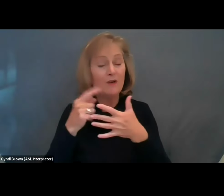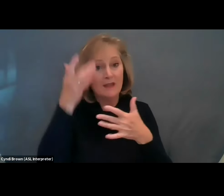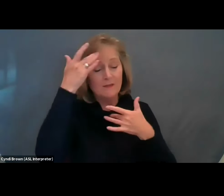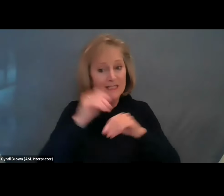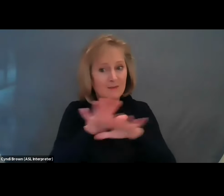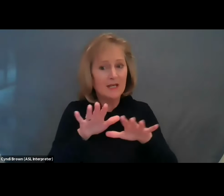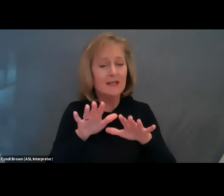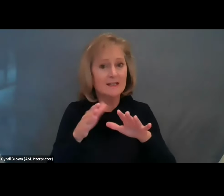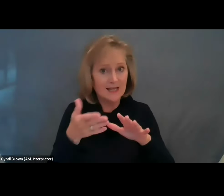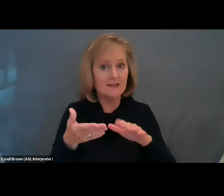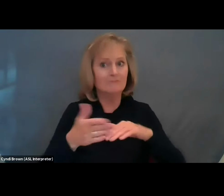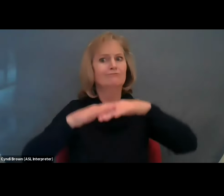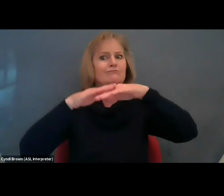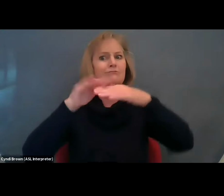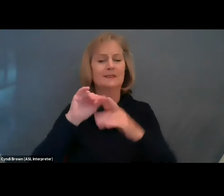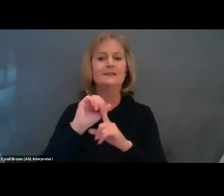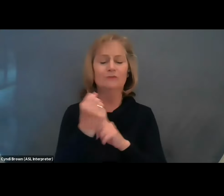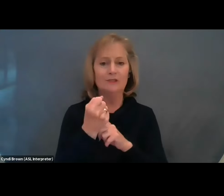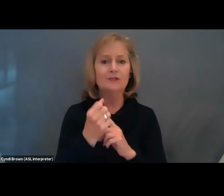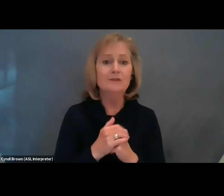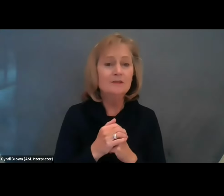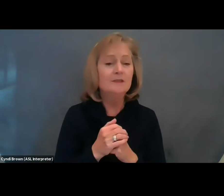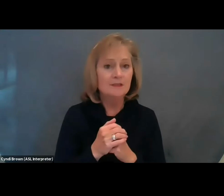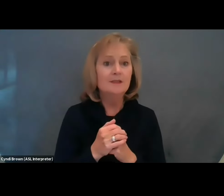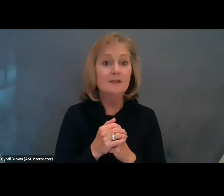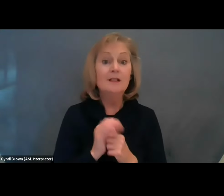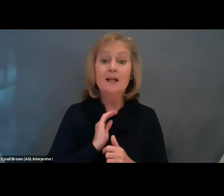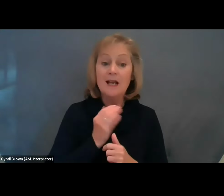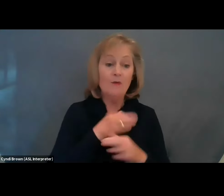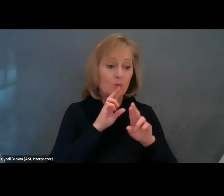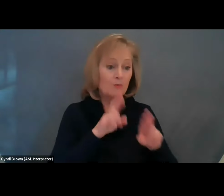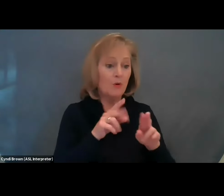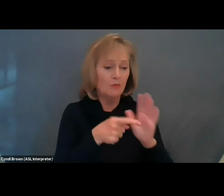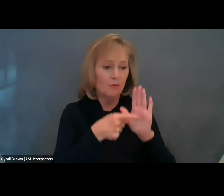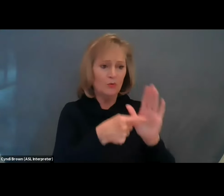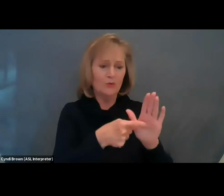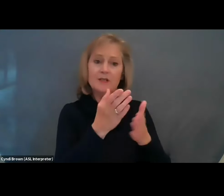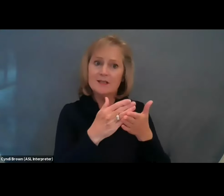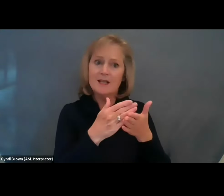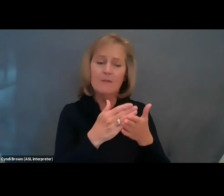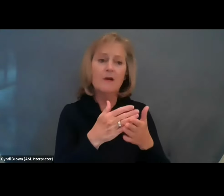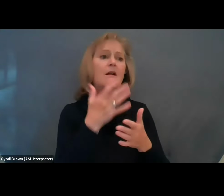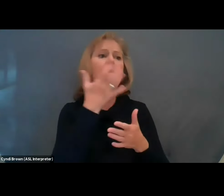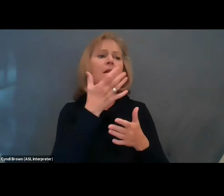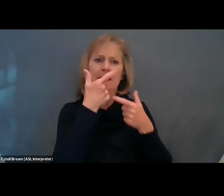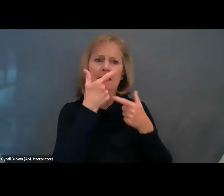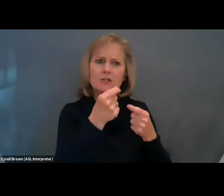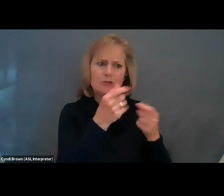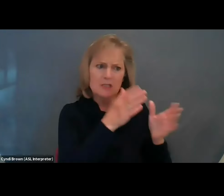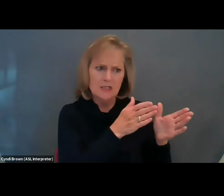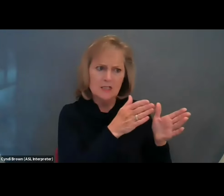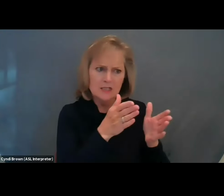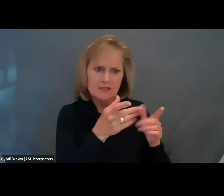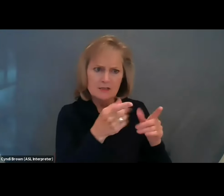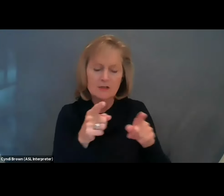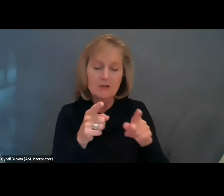has further exacerbated this situation. While our report revealed some eye-opening and interesting trends, it